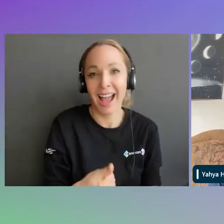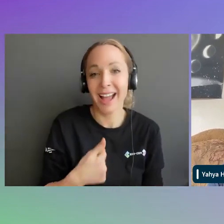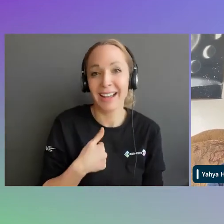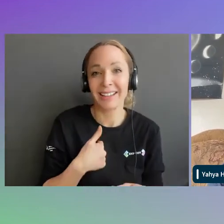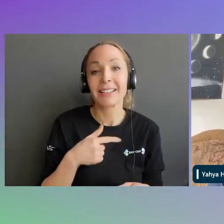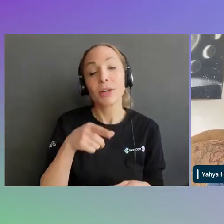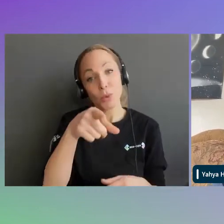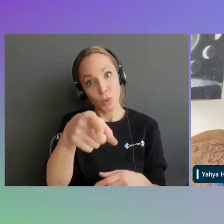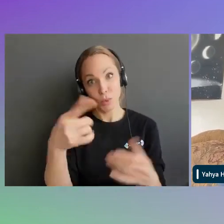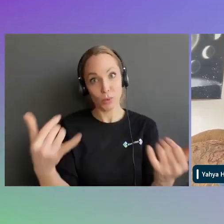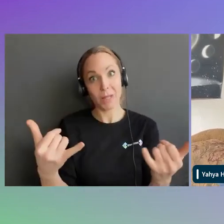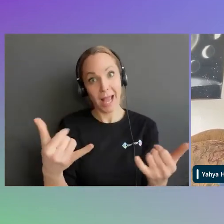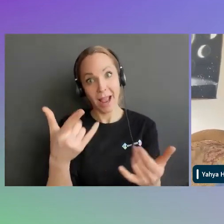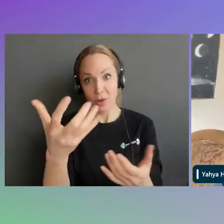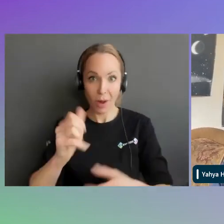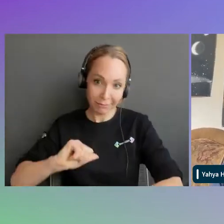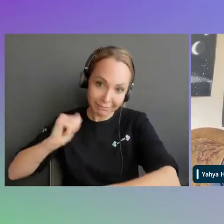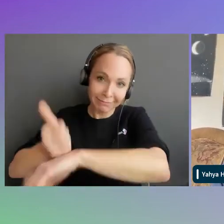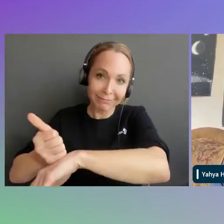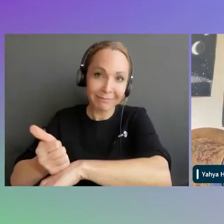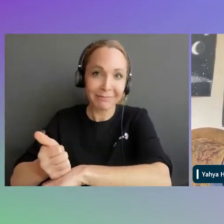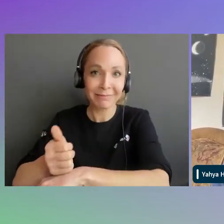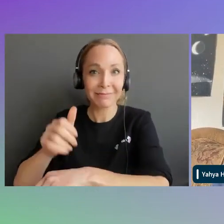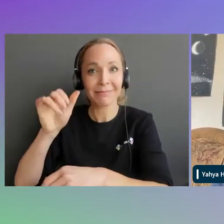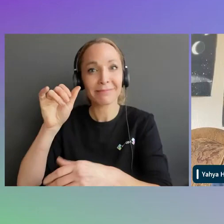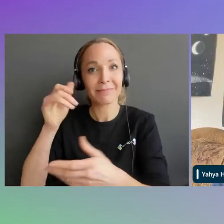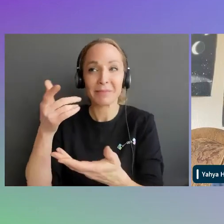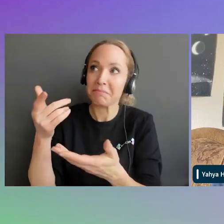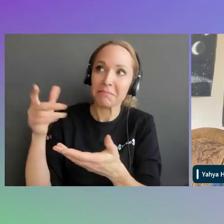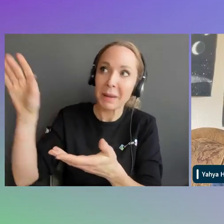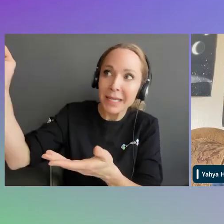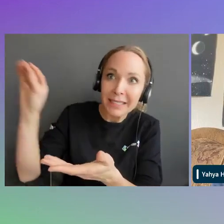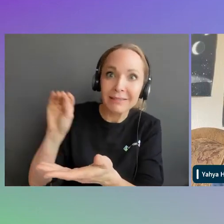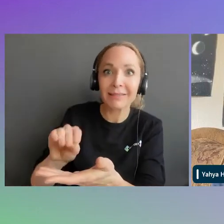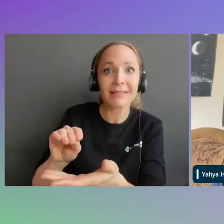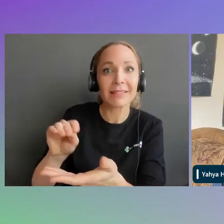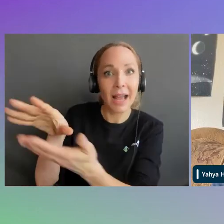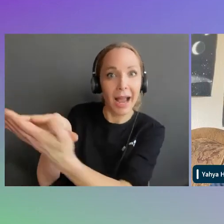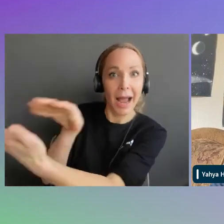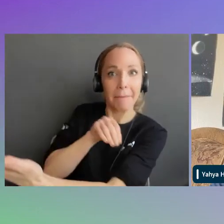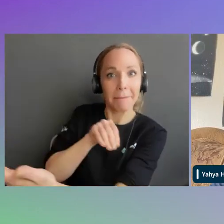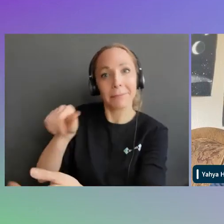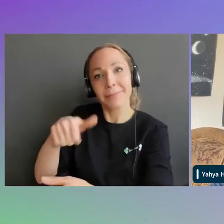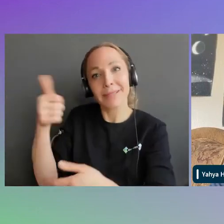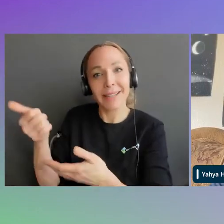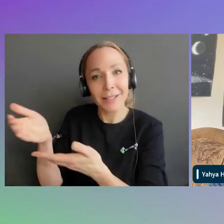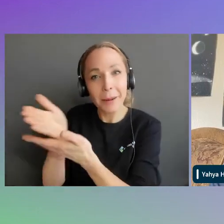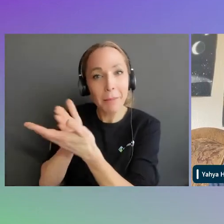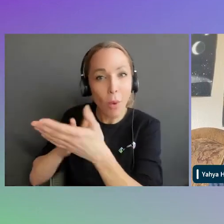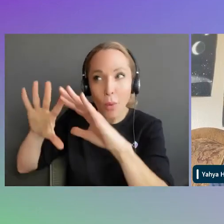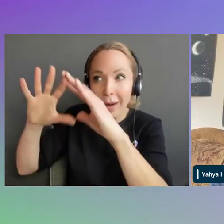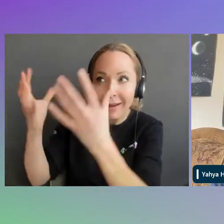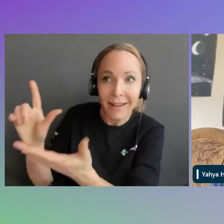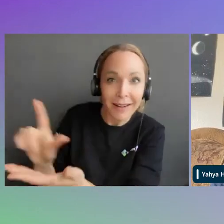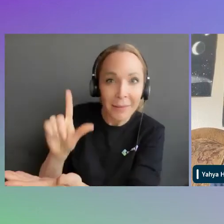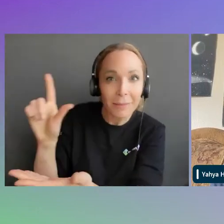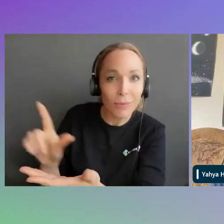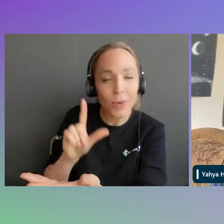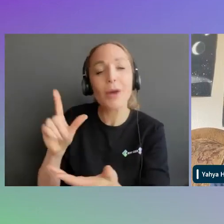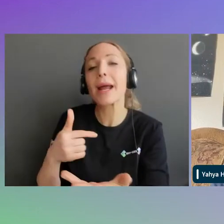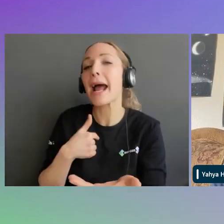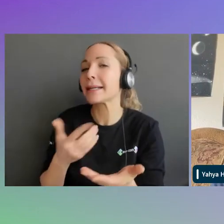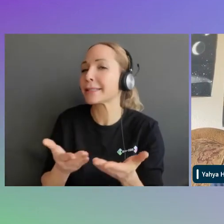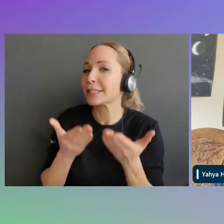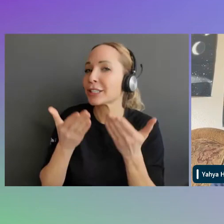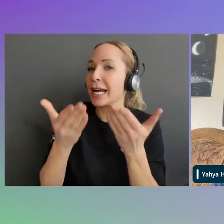library versus building your own, I would definitely recommend doing your research and finding out which ones actually perform when it